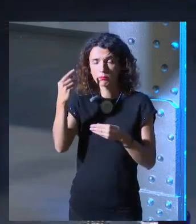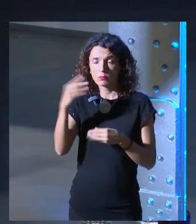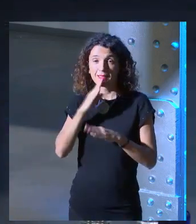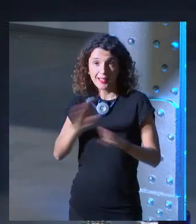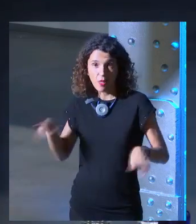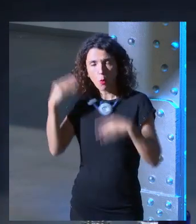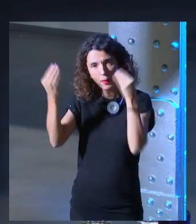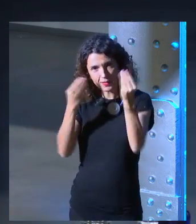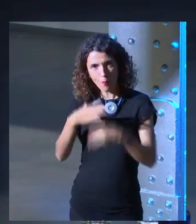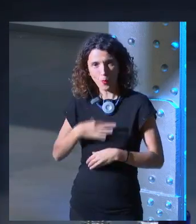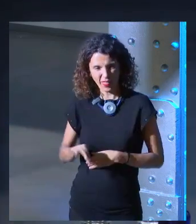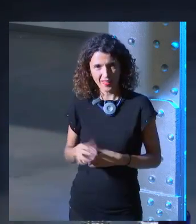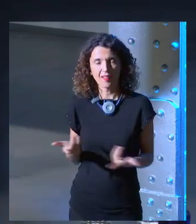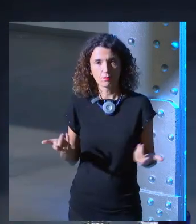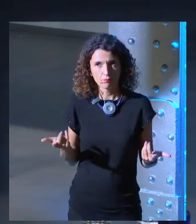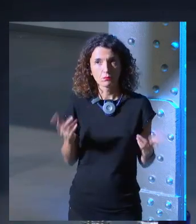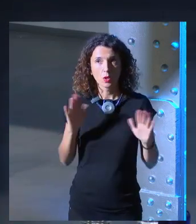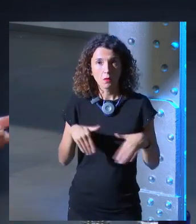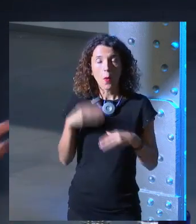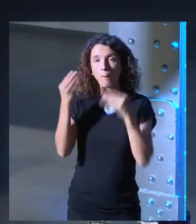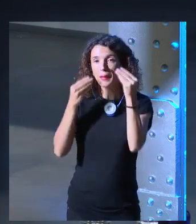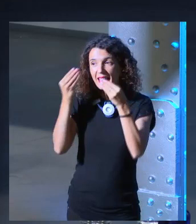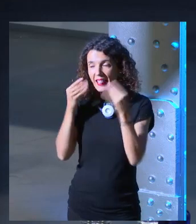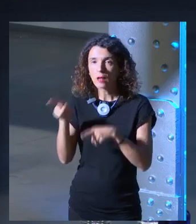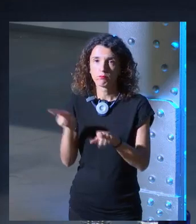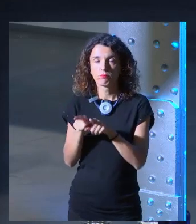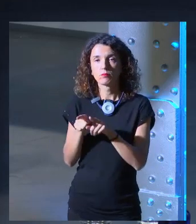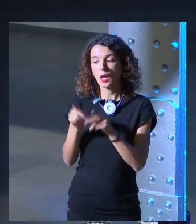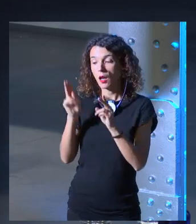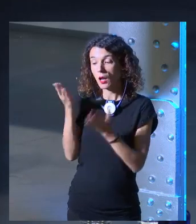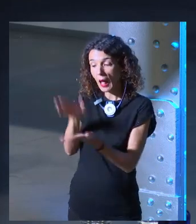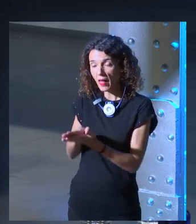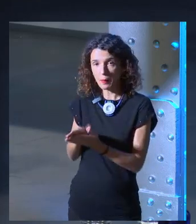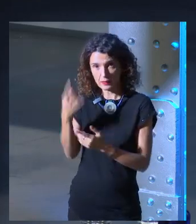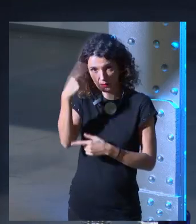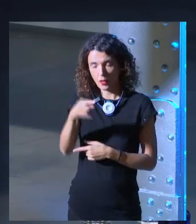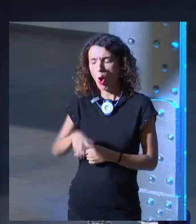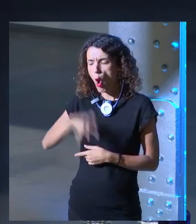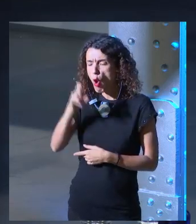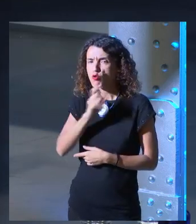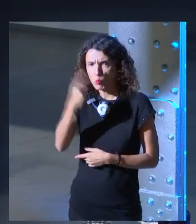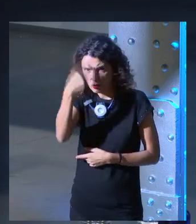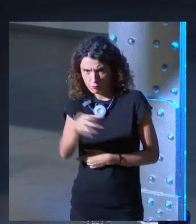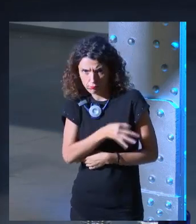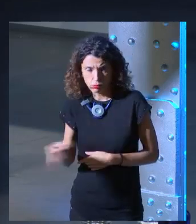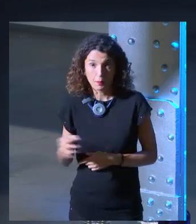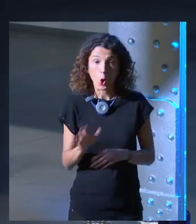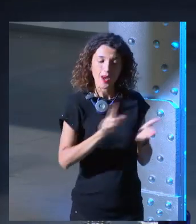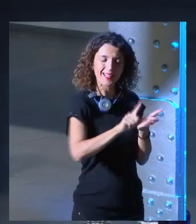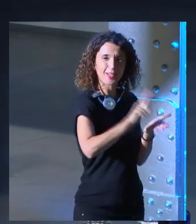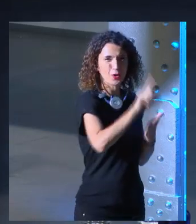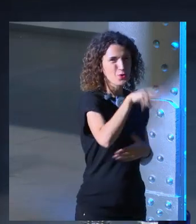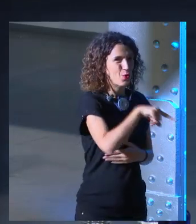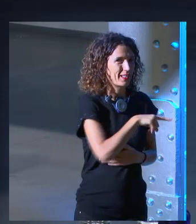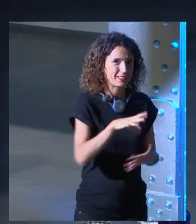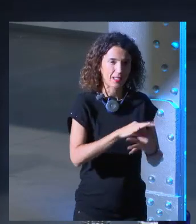I know what a dead body looks like, feels like, smells like, actually. But literature is not that. It's a living thing, and